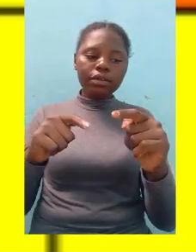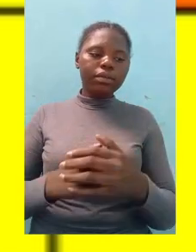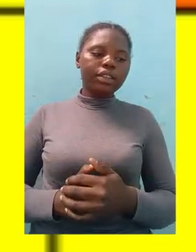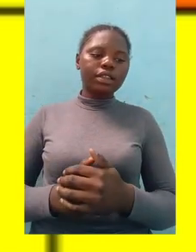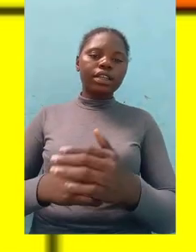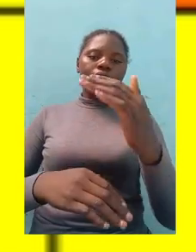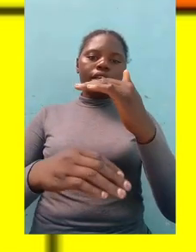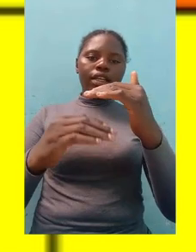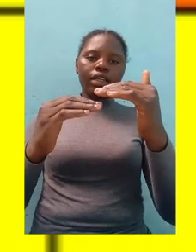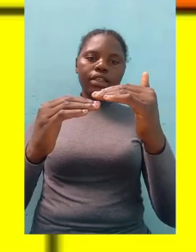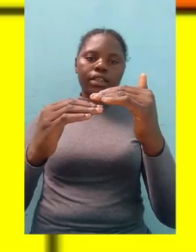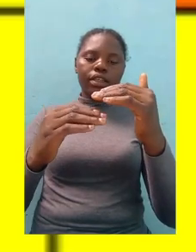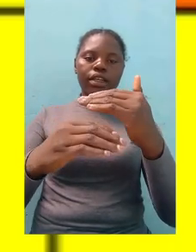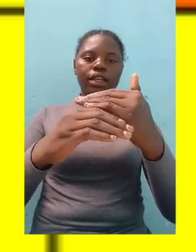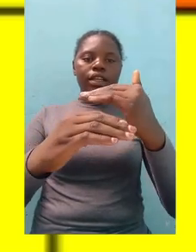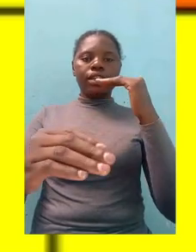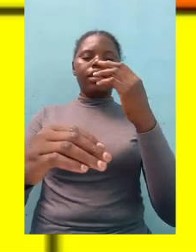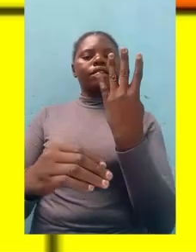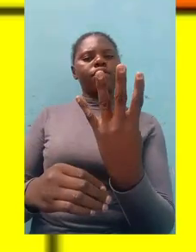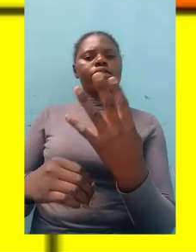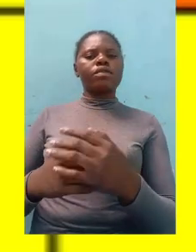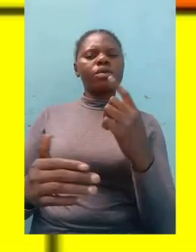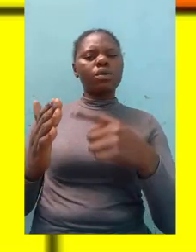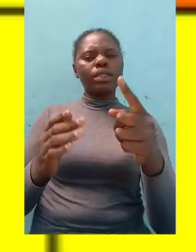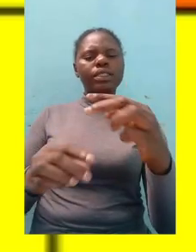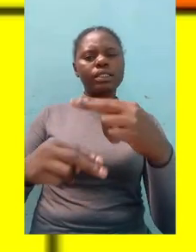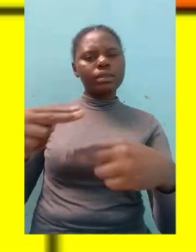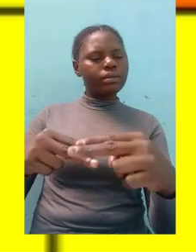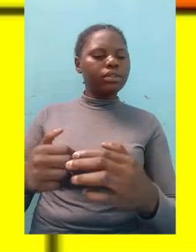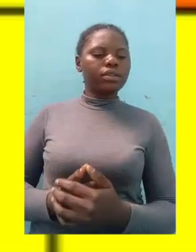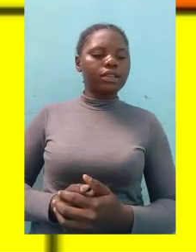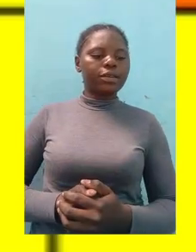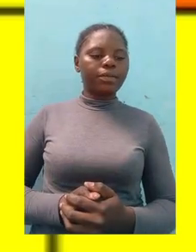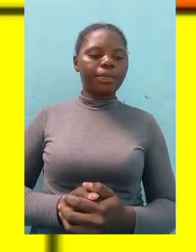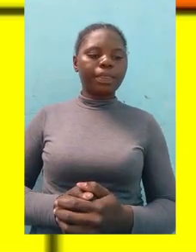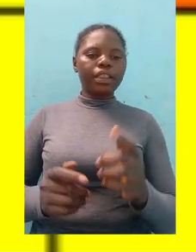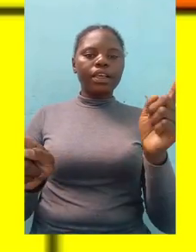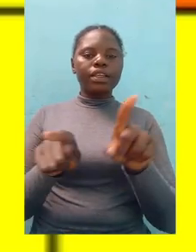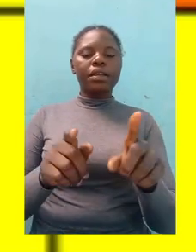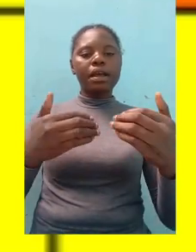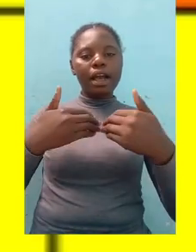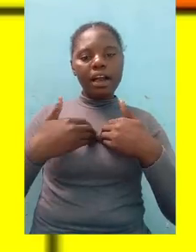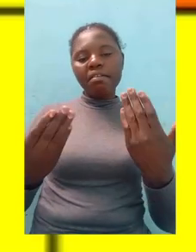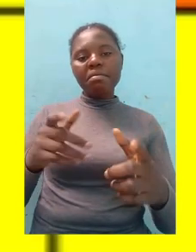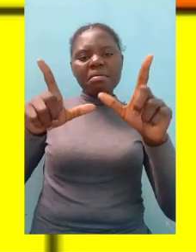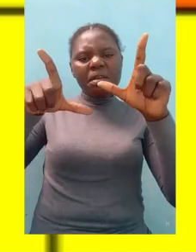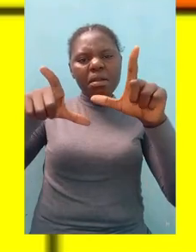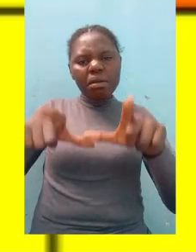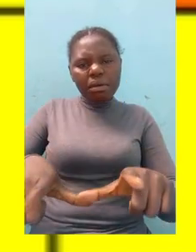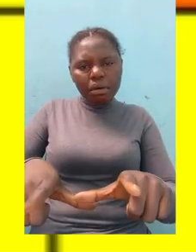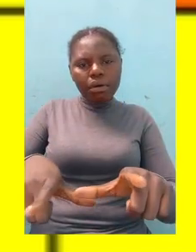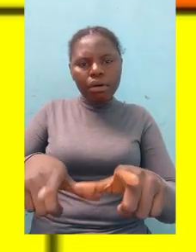warning alert and it says a level 4 alert, what that means is there's a low likelihood of a